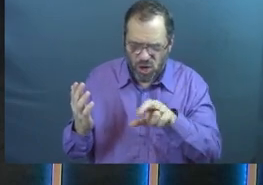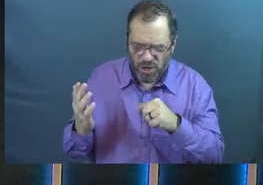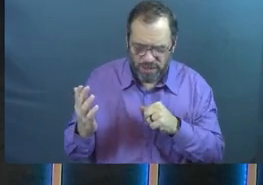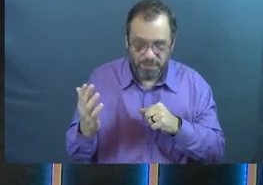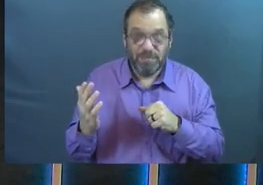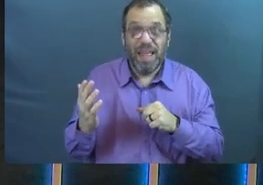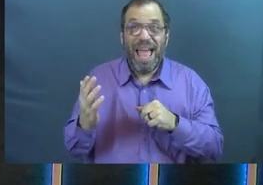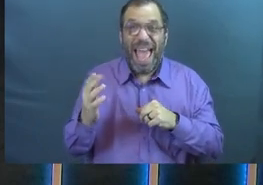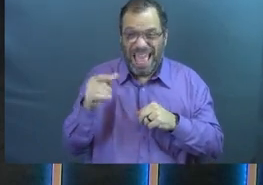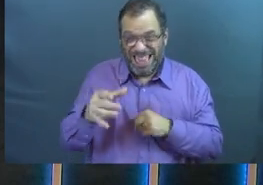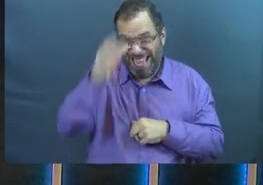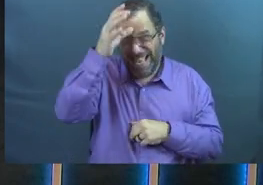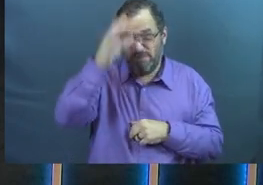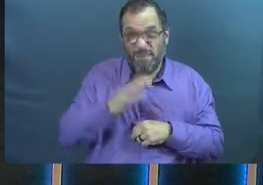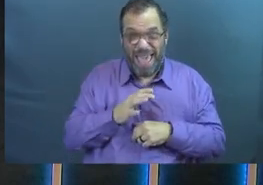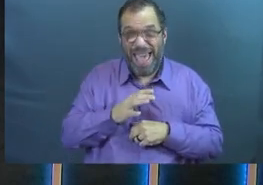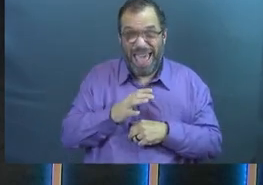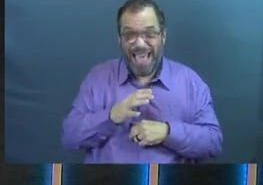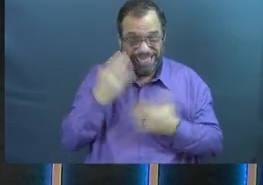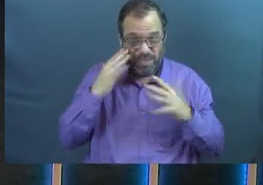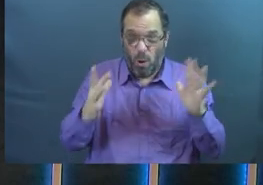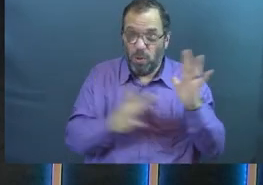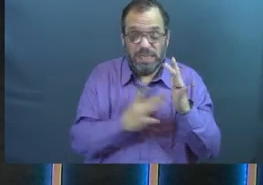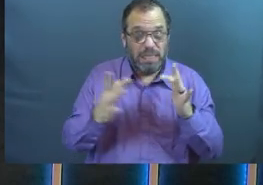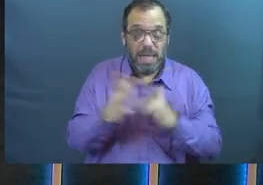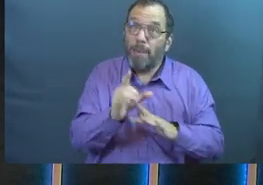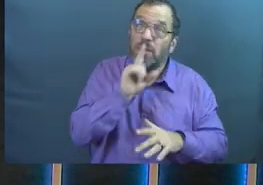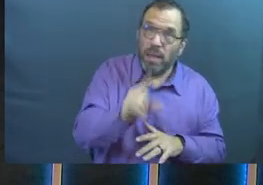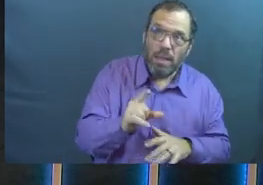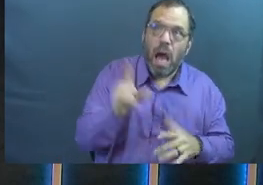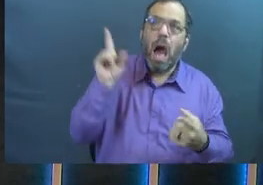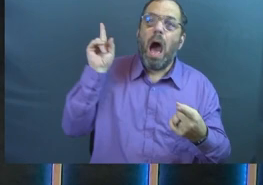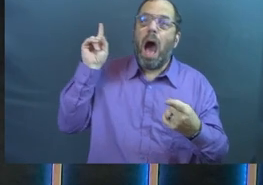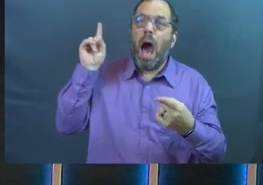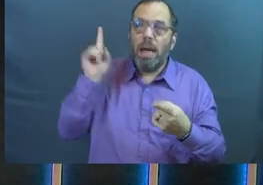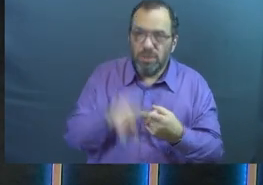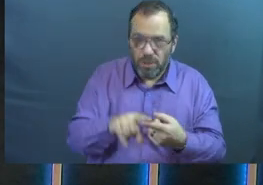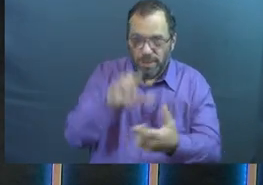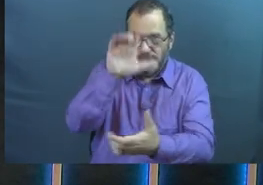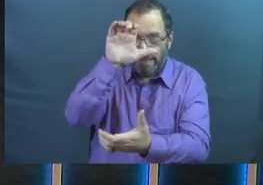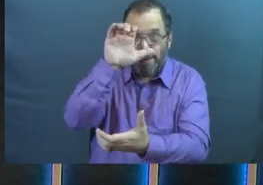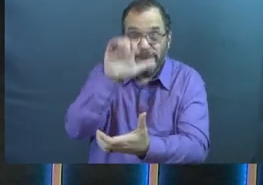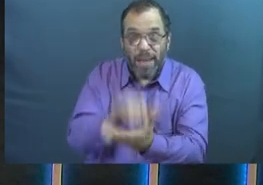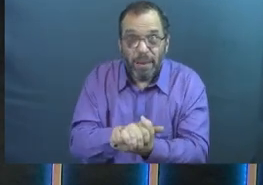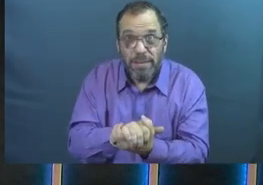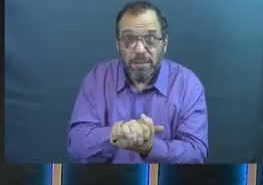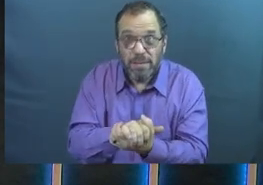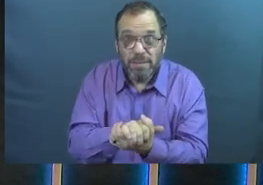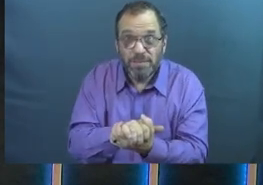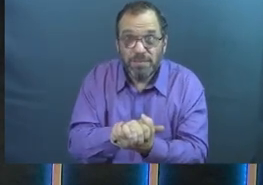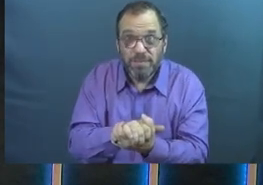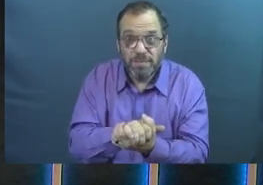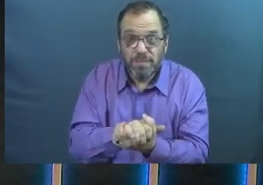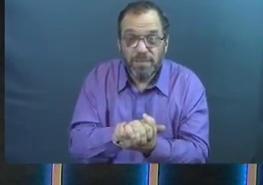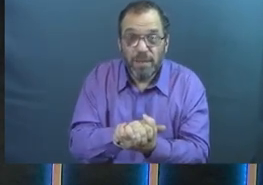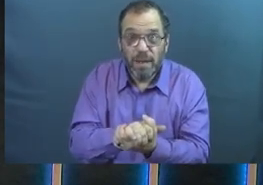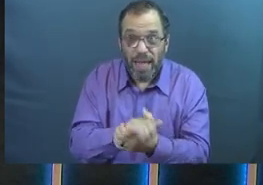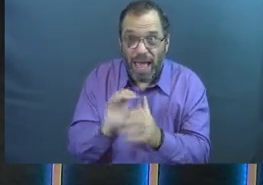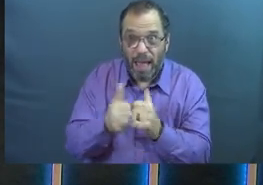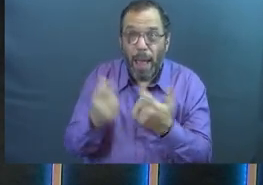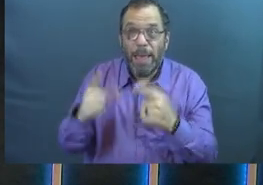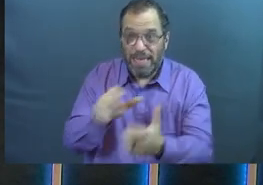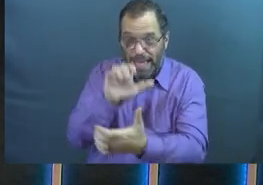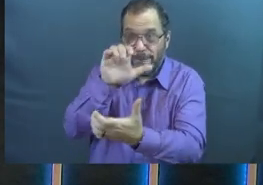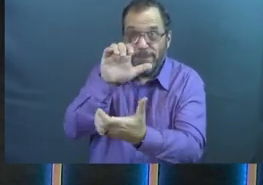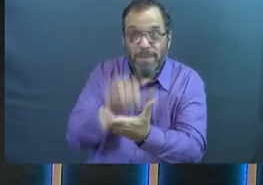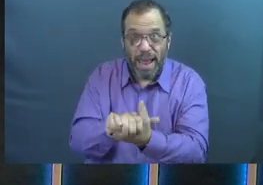And this guy in the 1700s didn't even know Jesus, not for real, until he got married. And that's for real how it happened. He